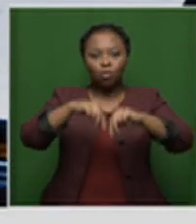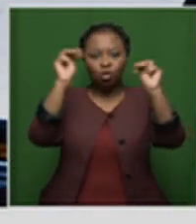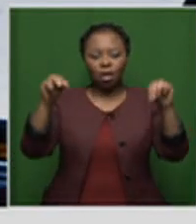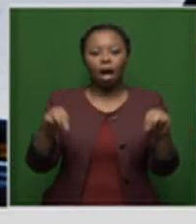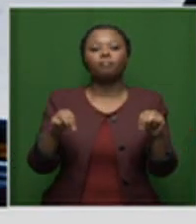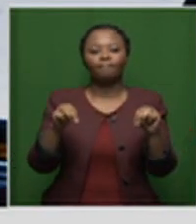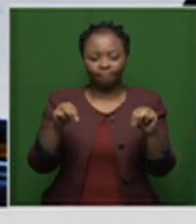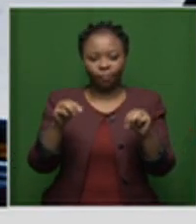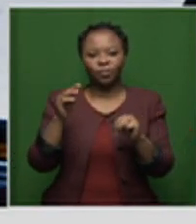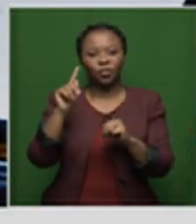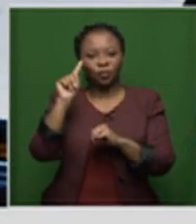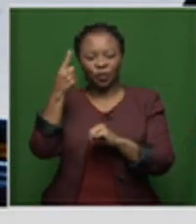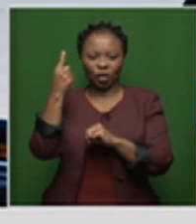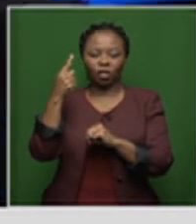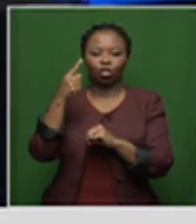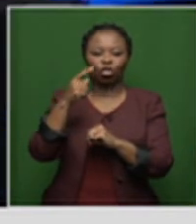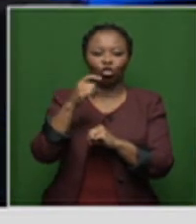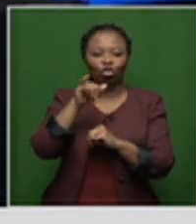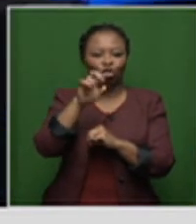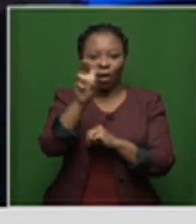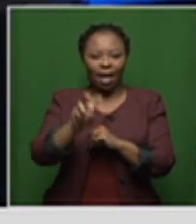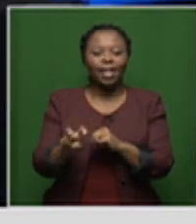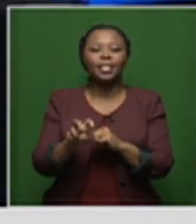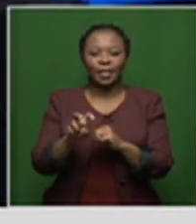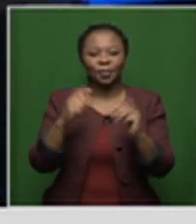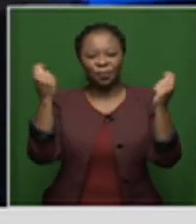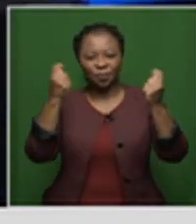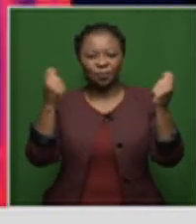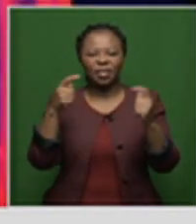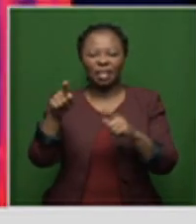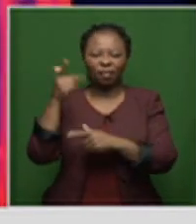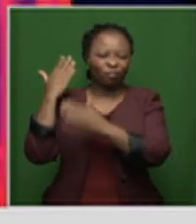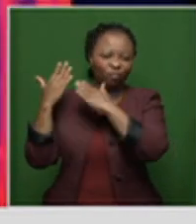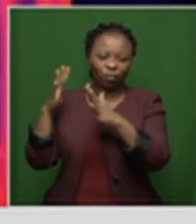lineup at their first jazz concert, and we just spoke to music legend Don Laka.